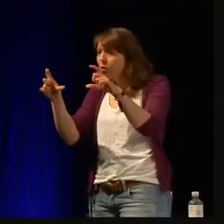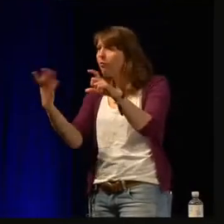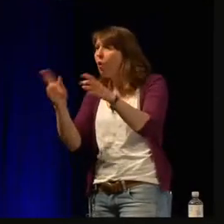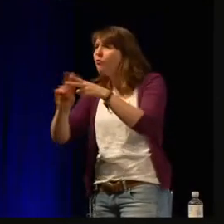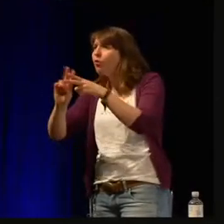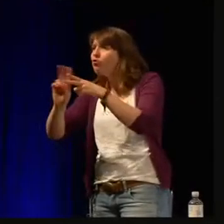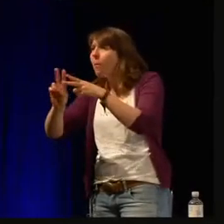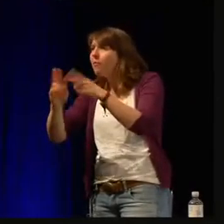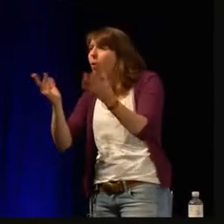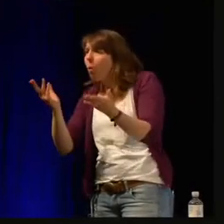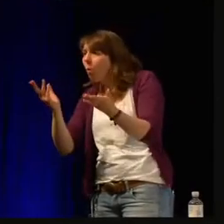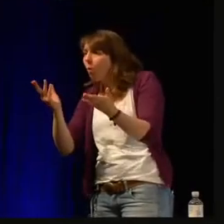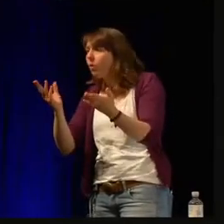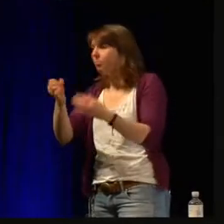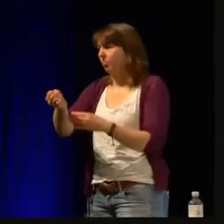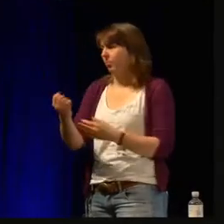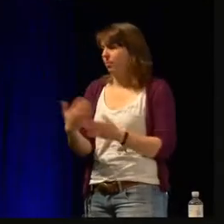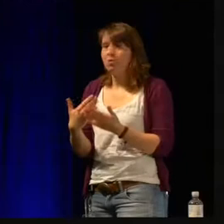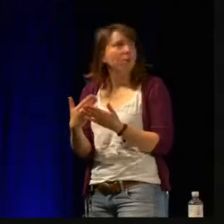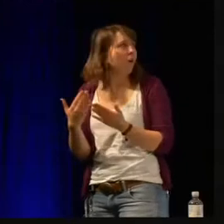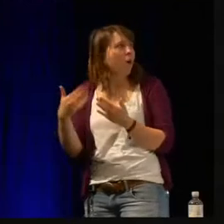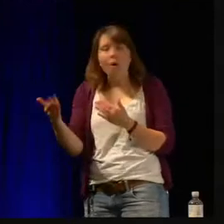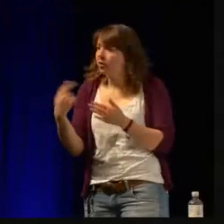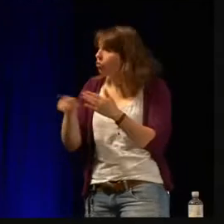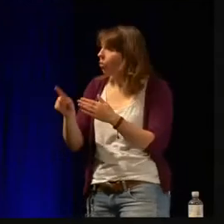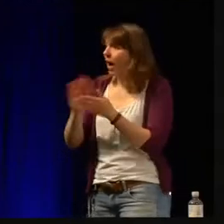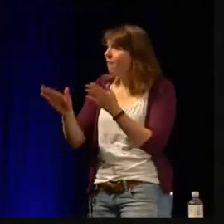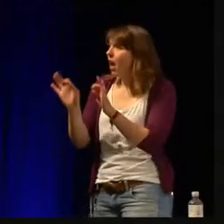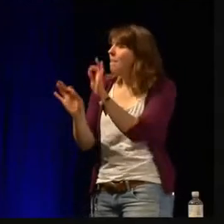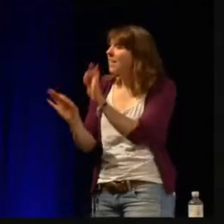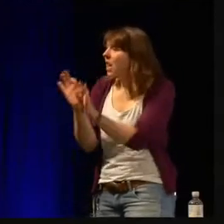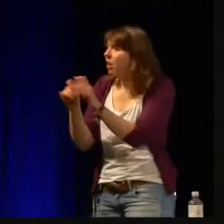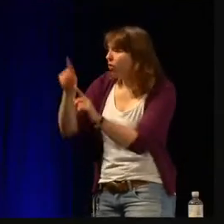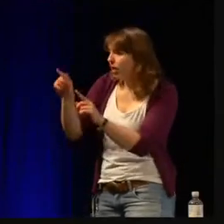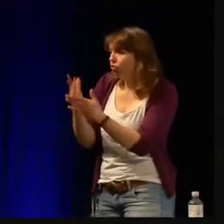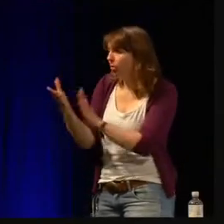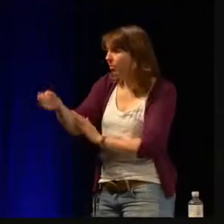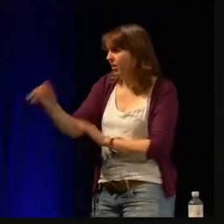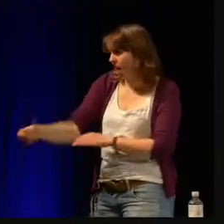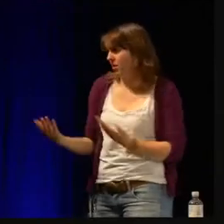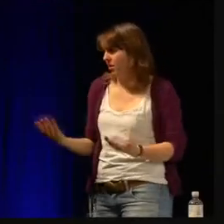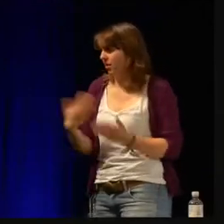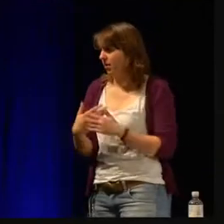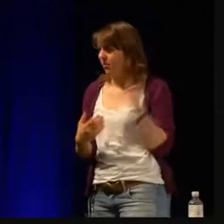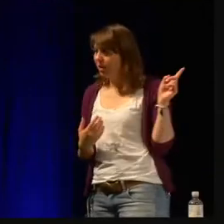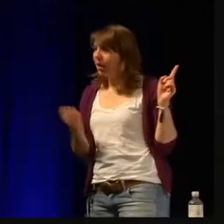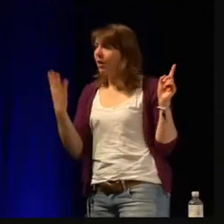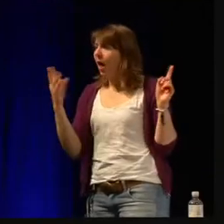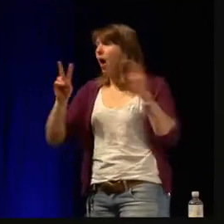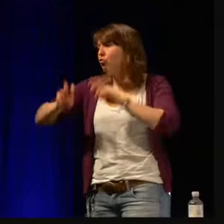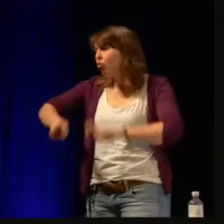So the algorithm is, for example, detecting whether or not Photoshop has been used on a picture.